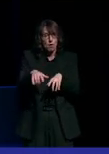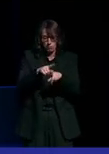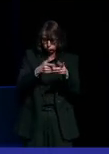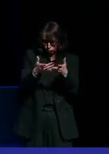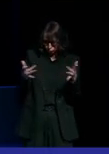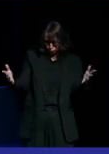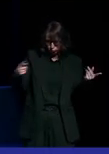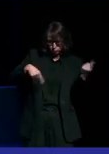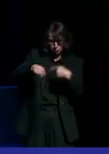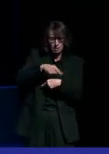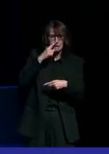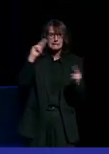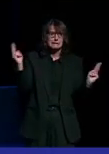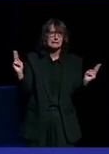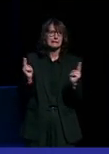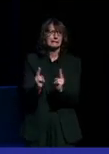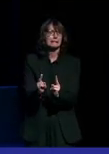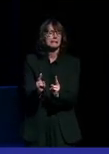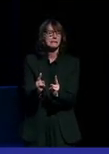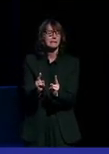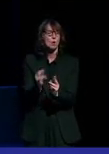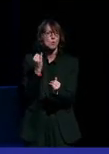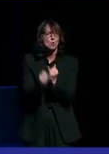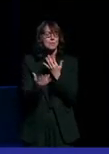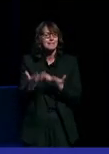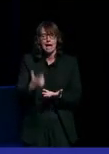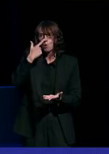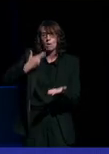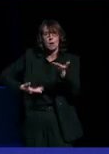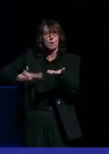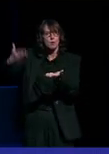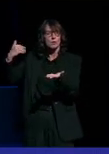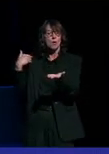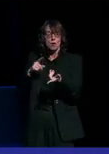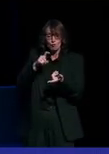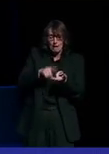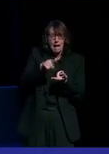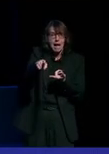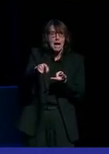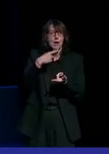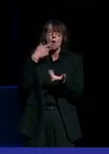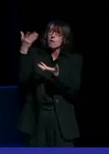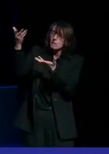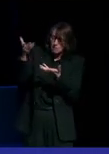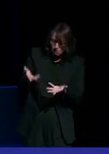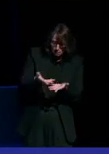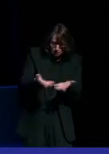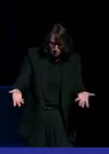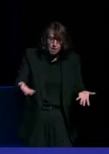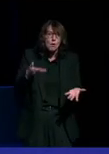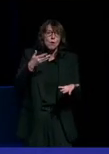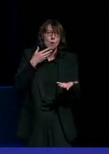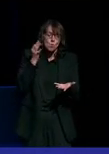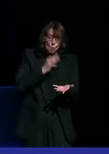declining faster than at any time in human history. We rely on nature to provide us with food, water and clean